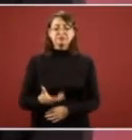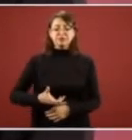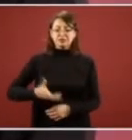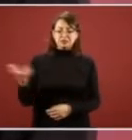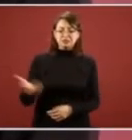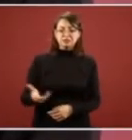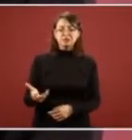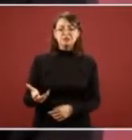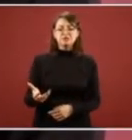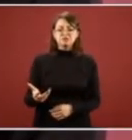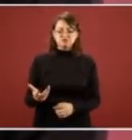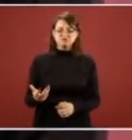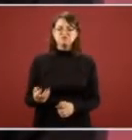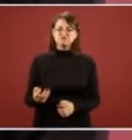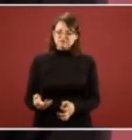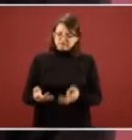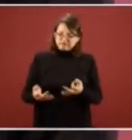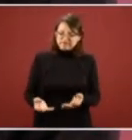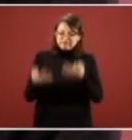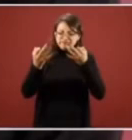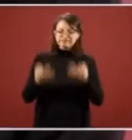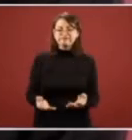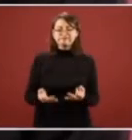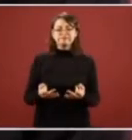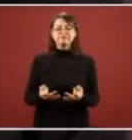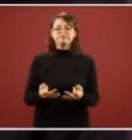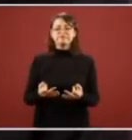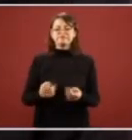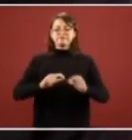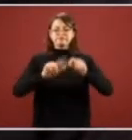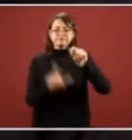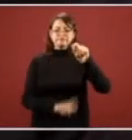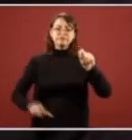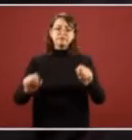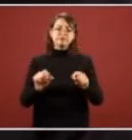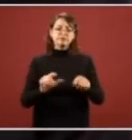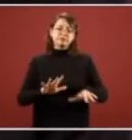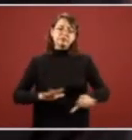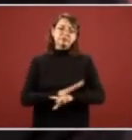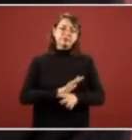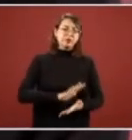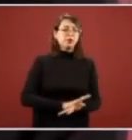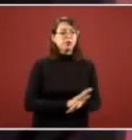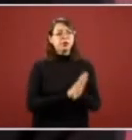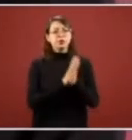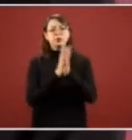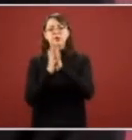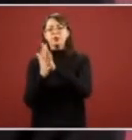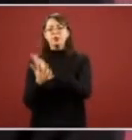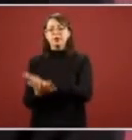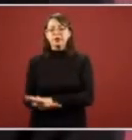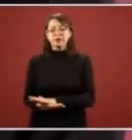buenos resultados. With good results. La transformación del país. The transformation of Yo the country. Yo